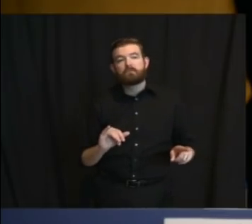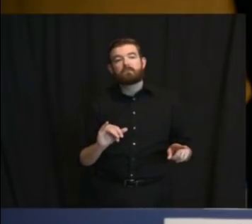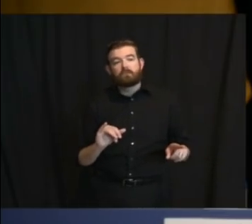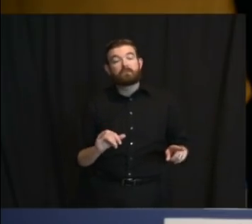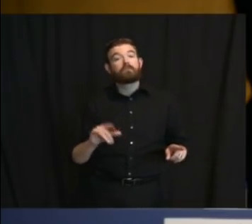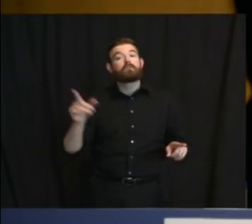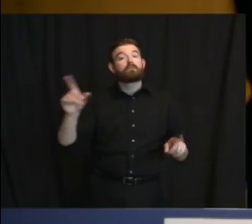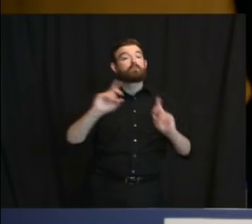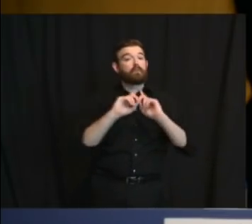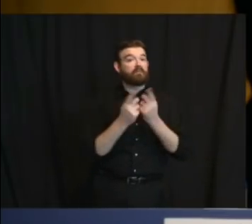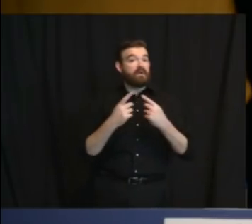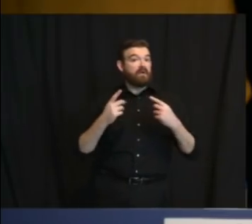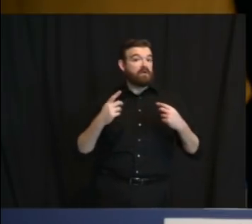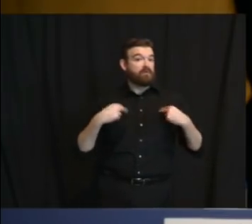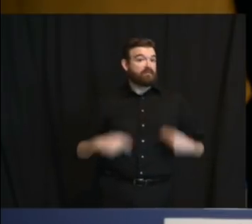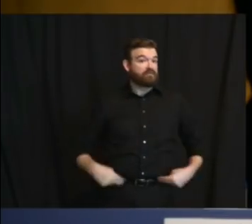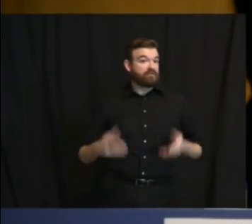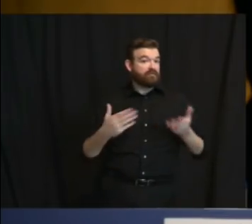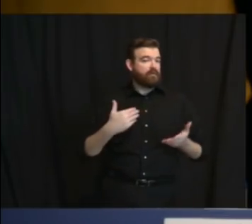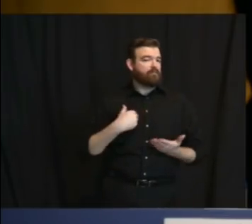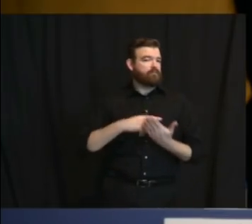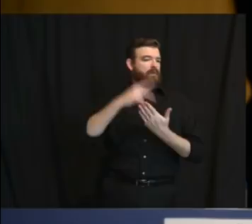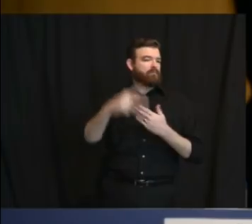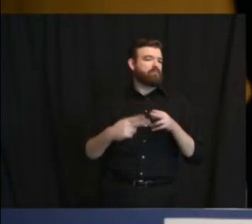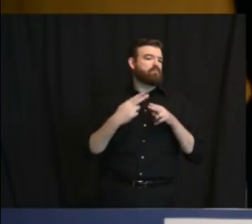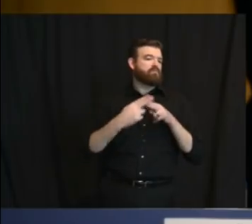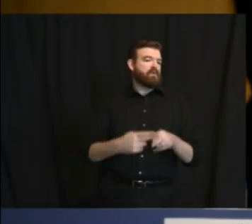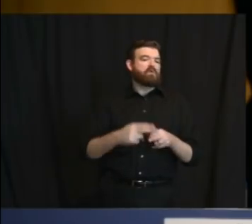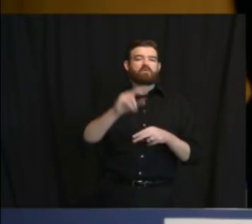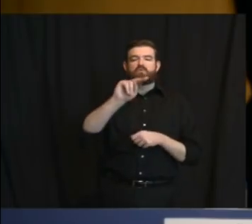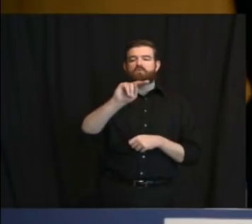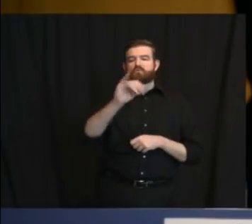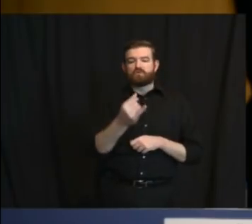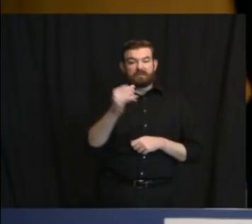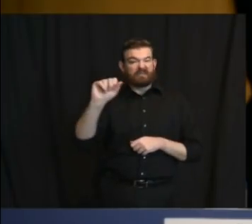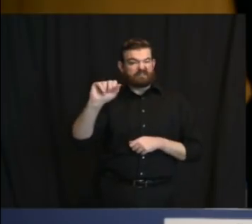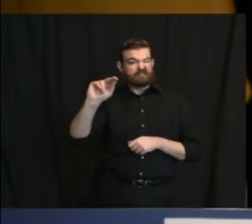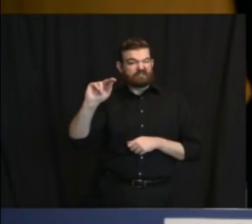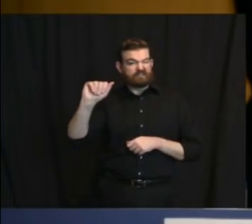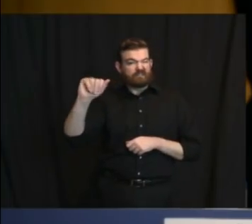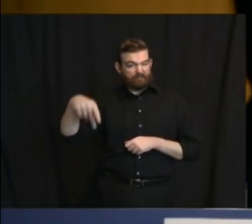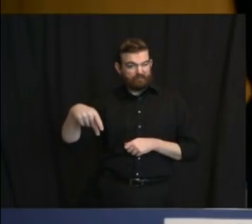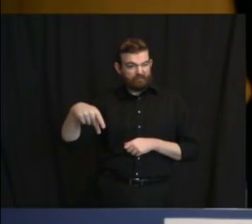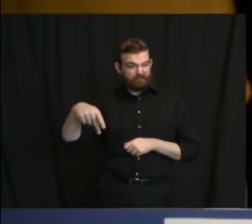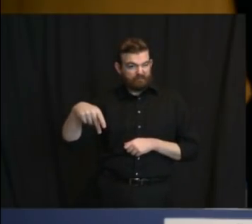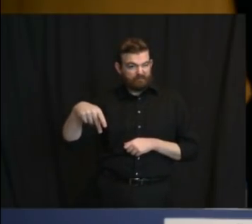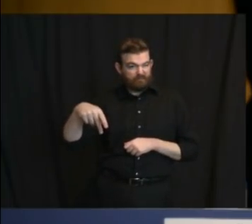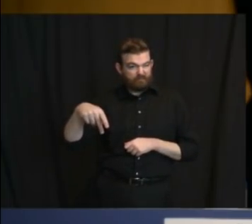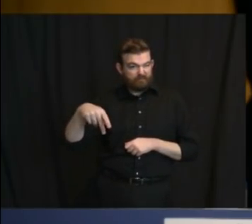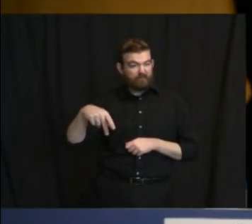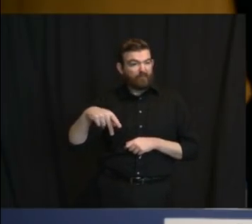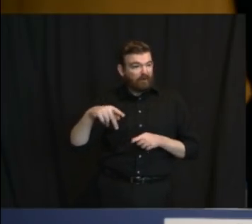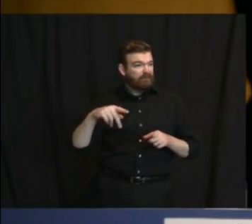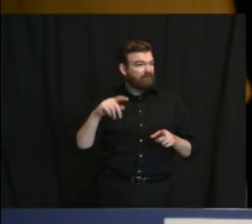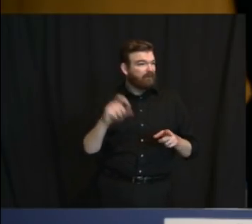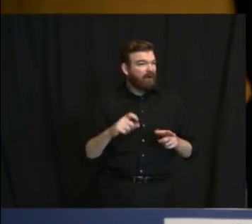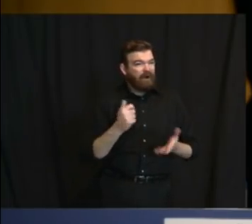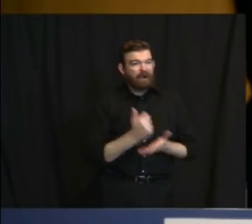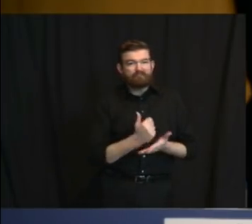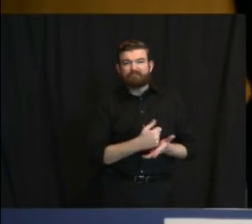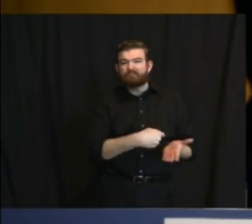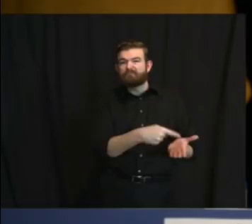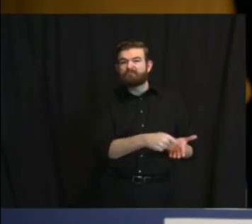SNAP, provides money directly to individuals and families who need help affording groceries.